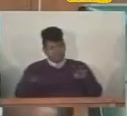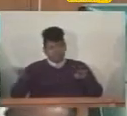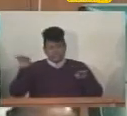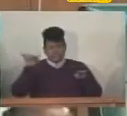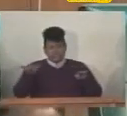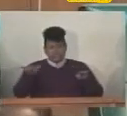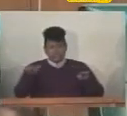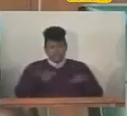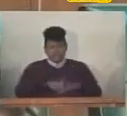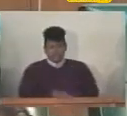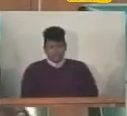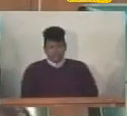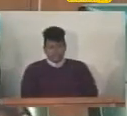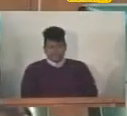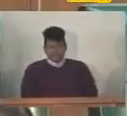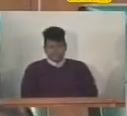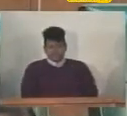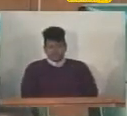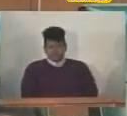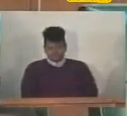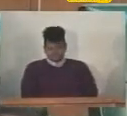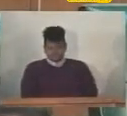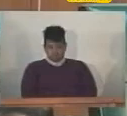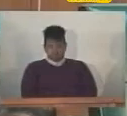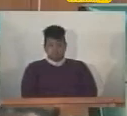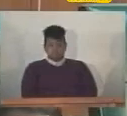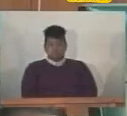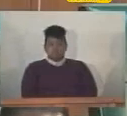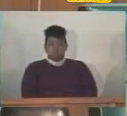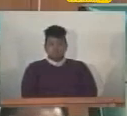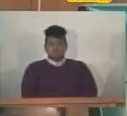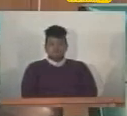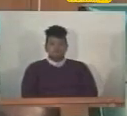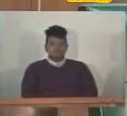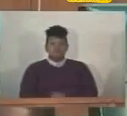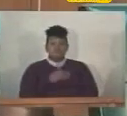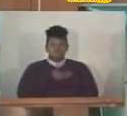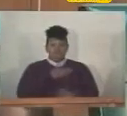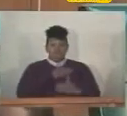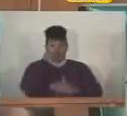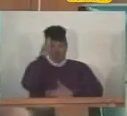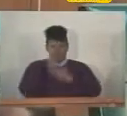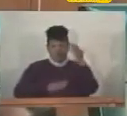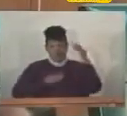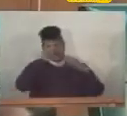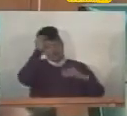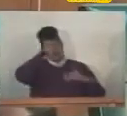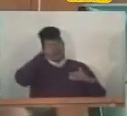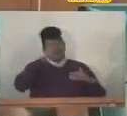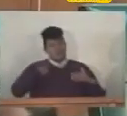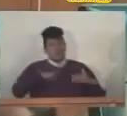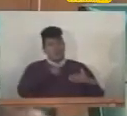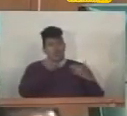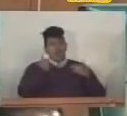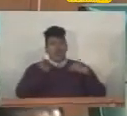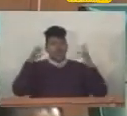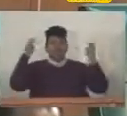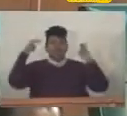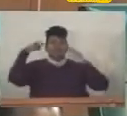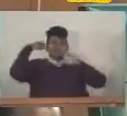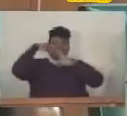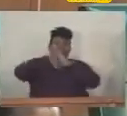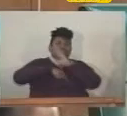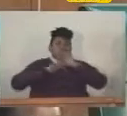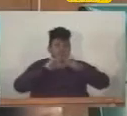is my humble opinion, Mr. President, that we are having this deep